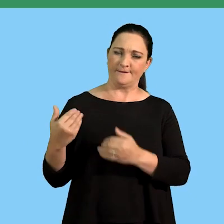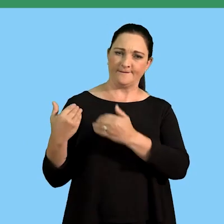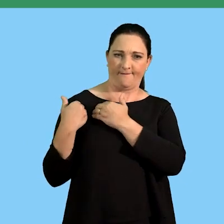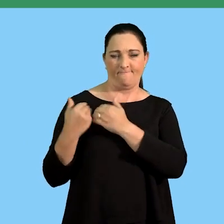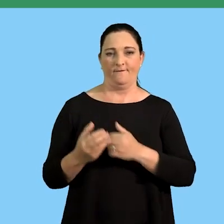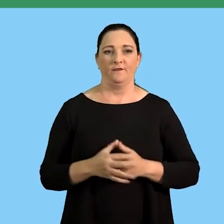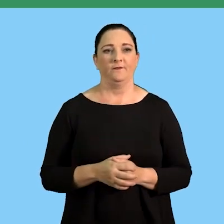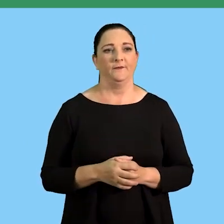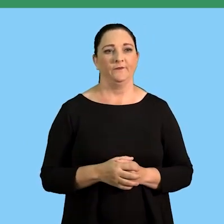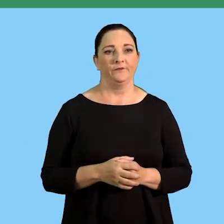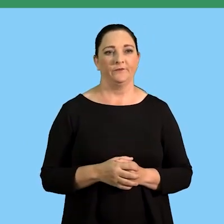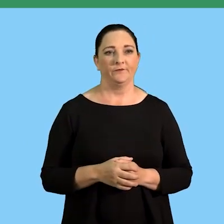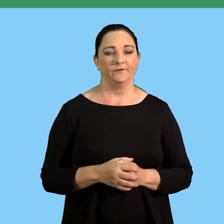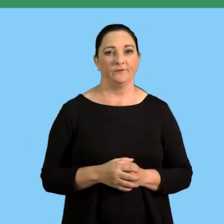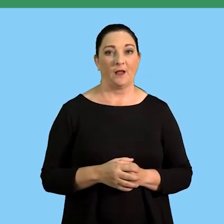employee.